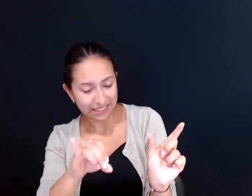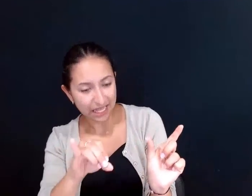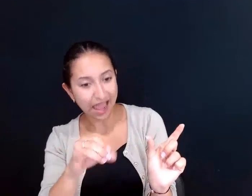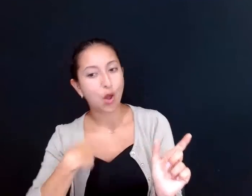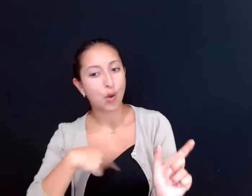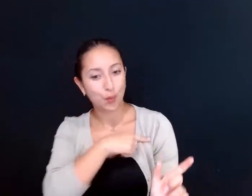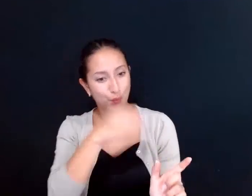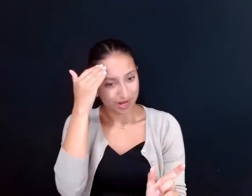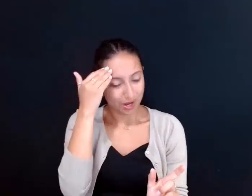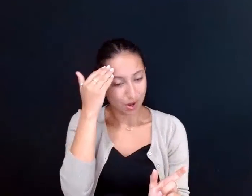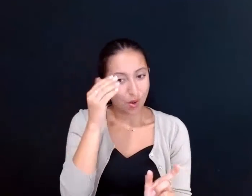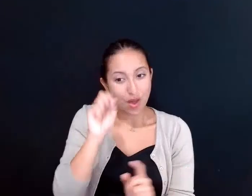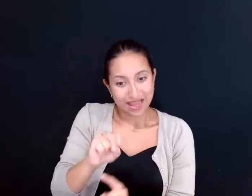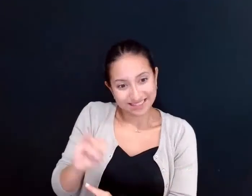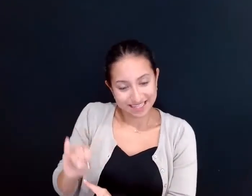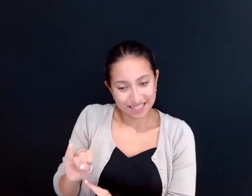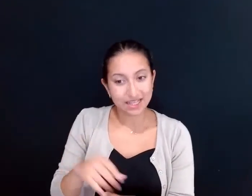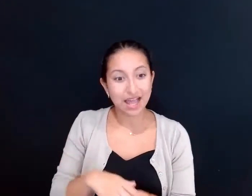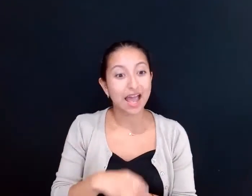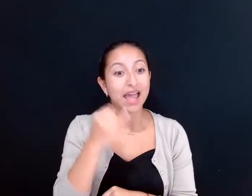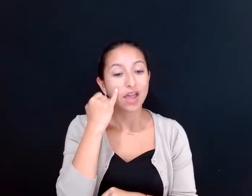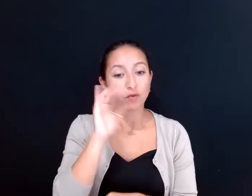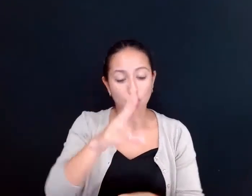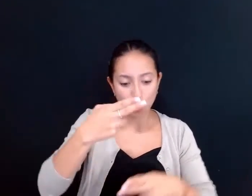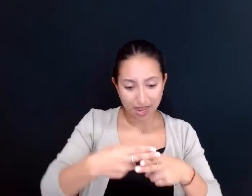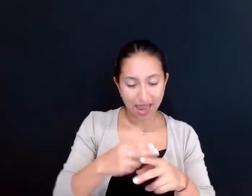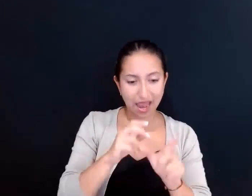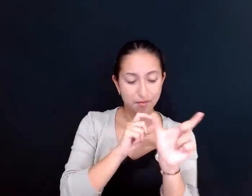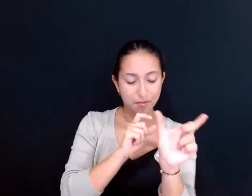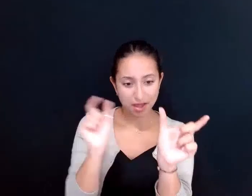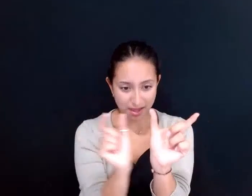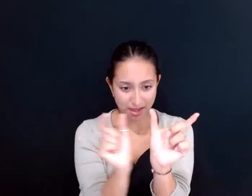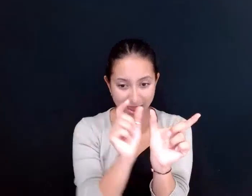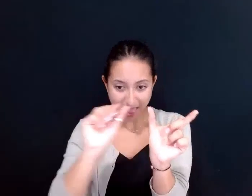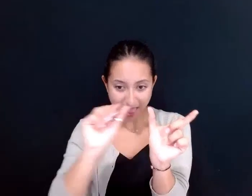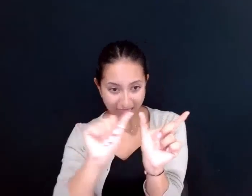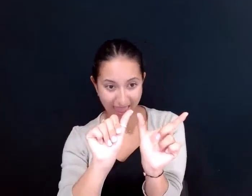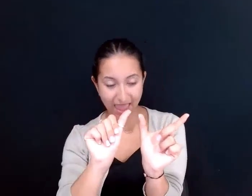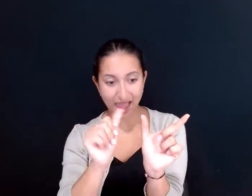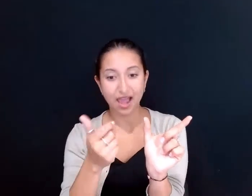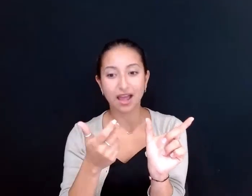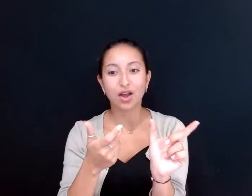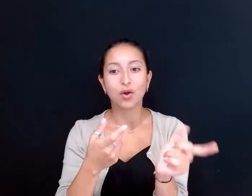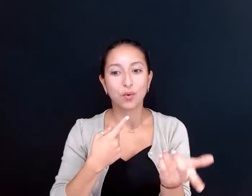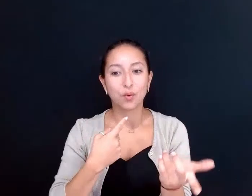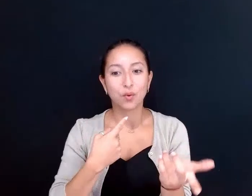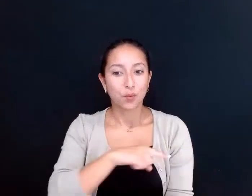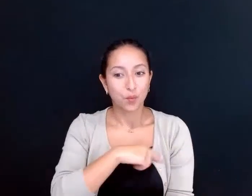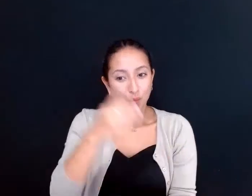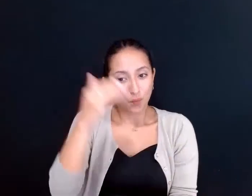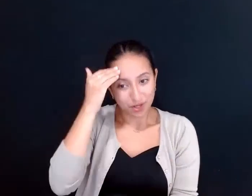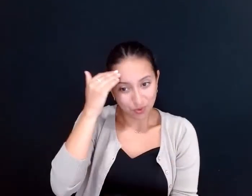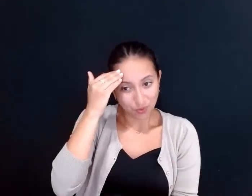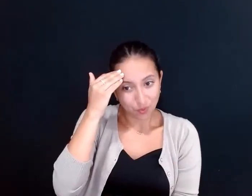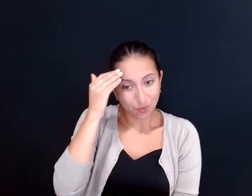it was if it was an A behind your name, behind your social, or a C1, then we knew that was from the